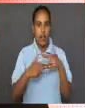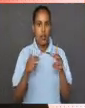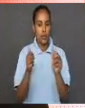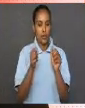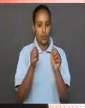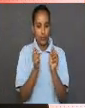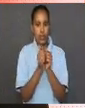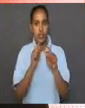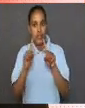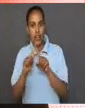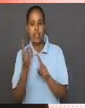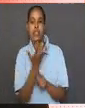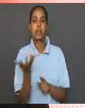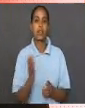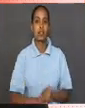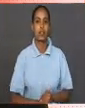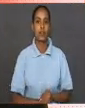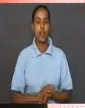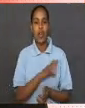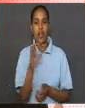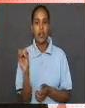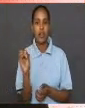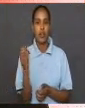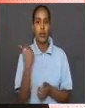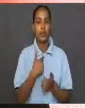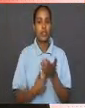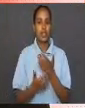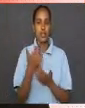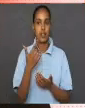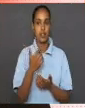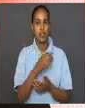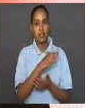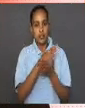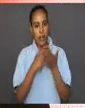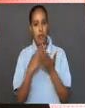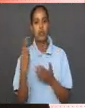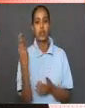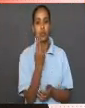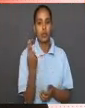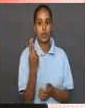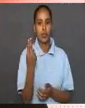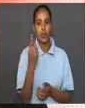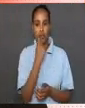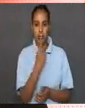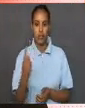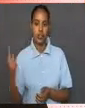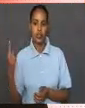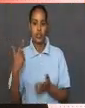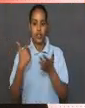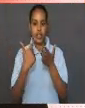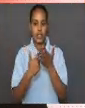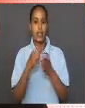with different substances, and we discussed some of the uses for each of